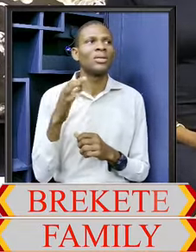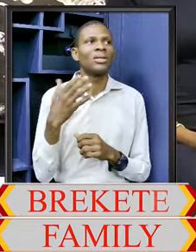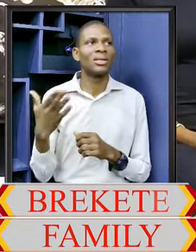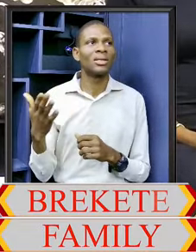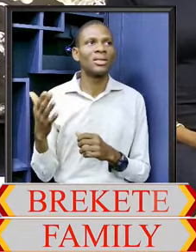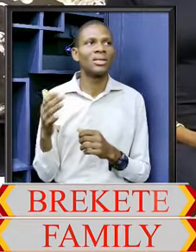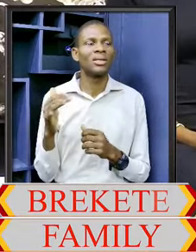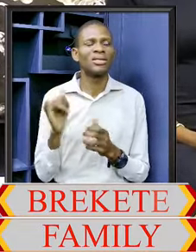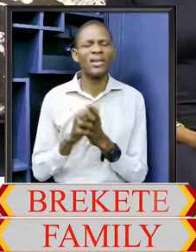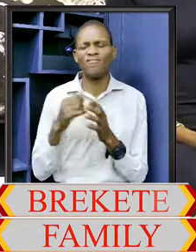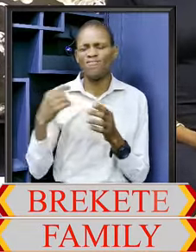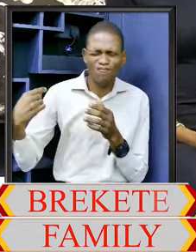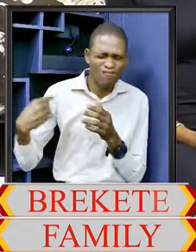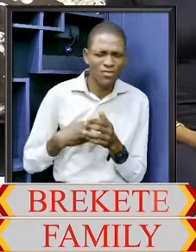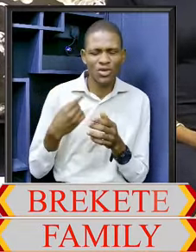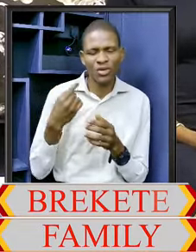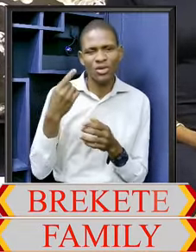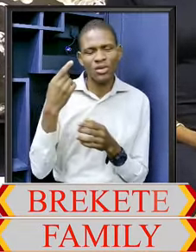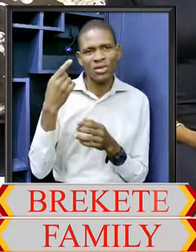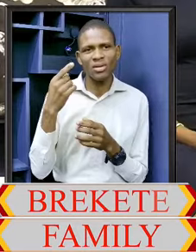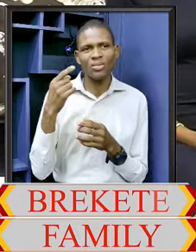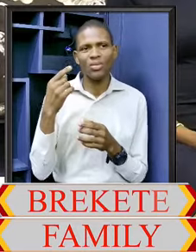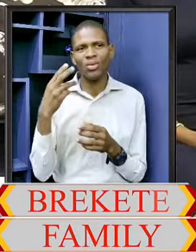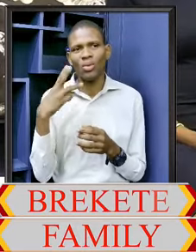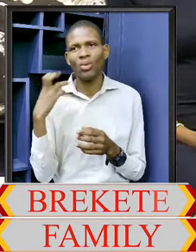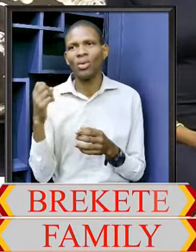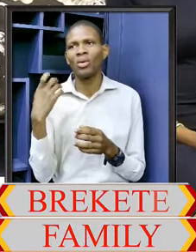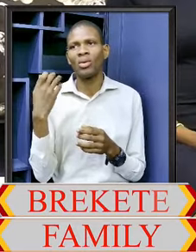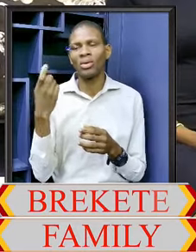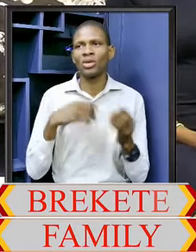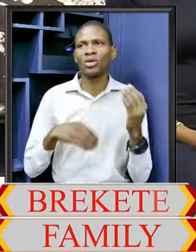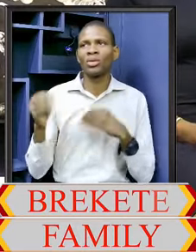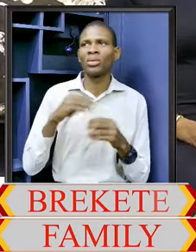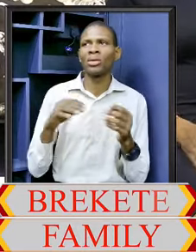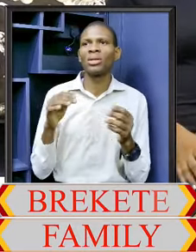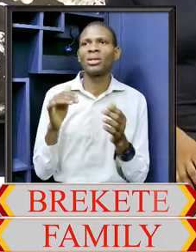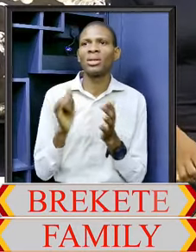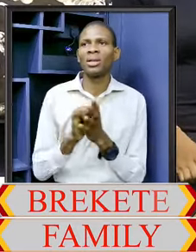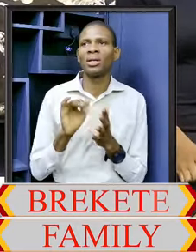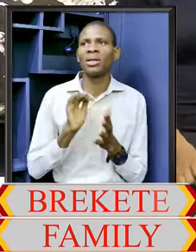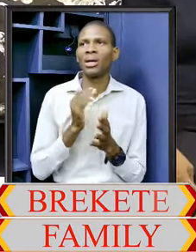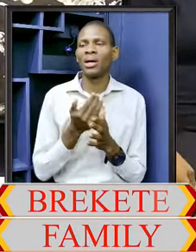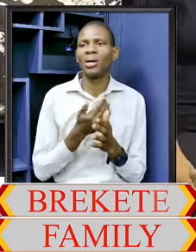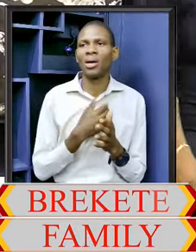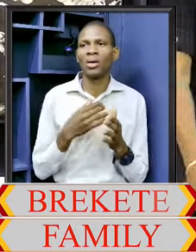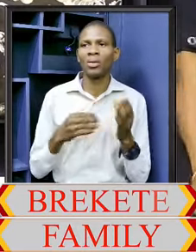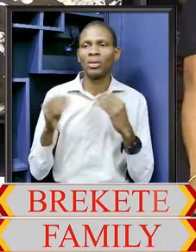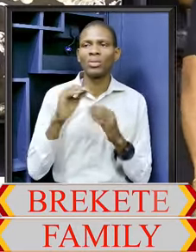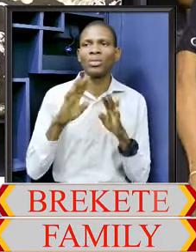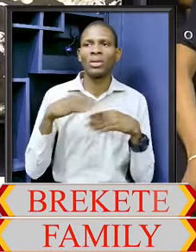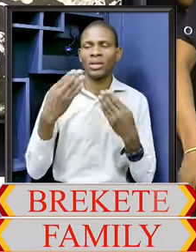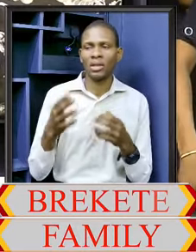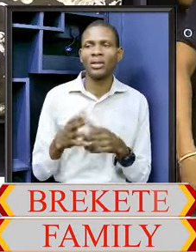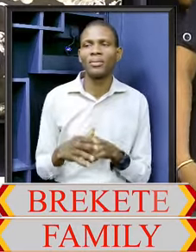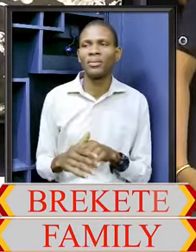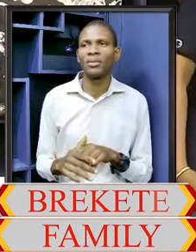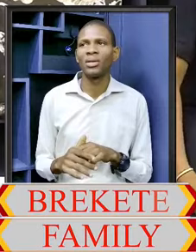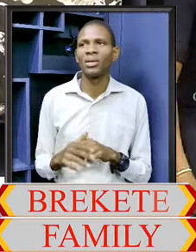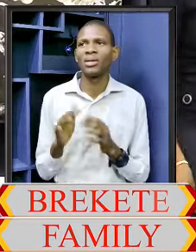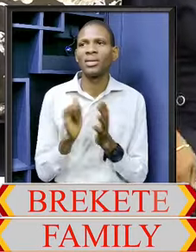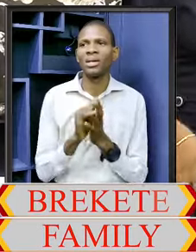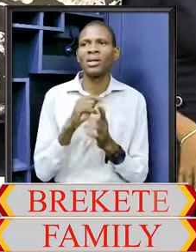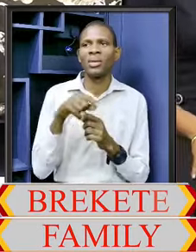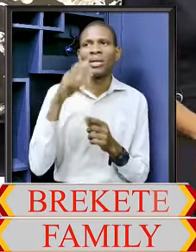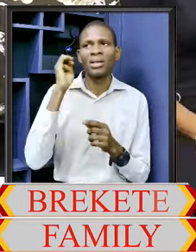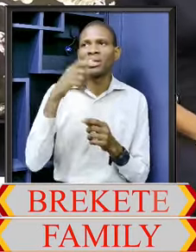we shook me for leave Akume, man, now the contribution we our brother Patrick Itoro give. Where it